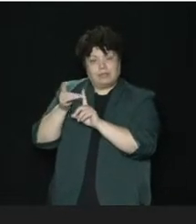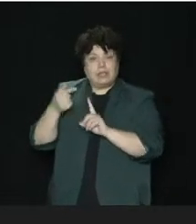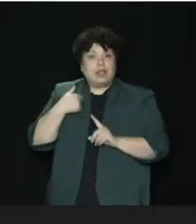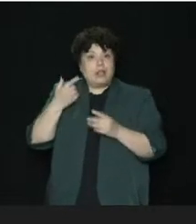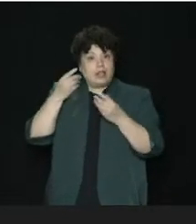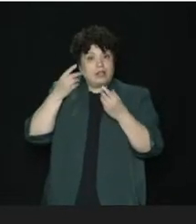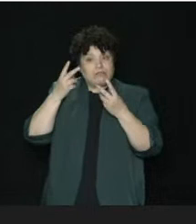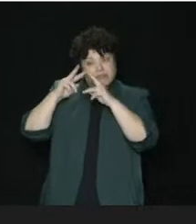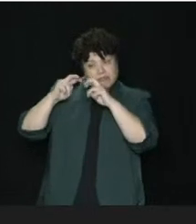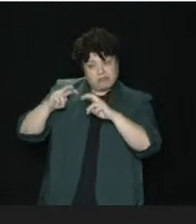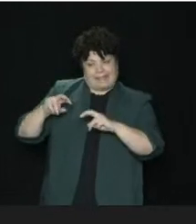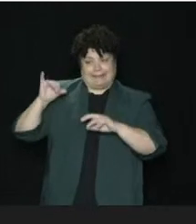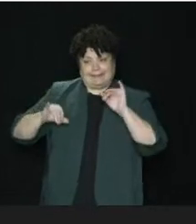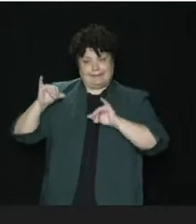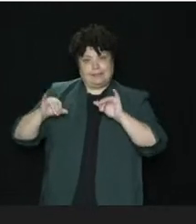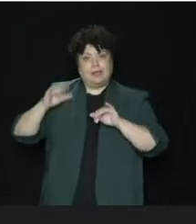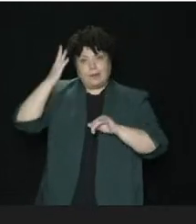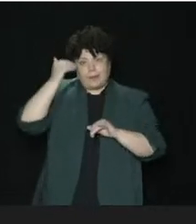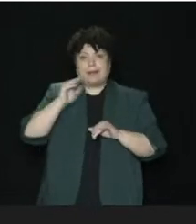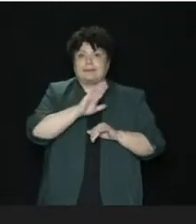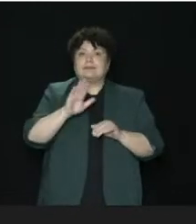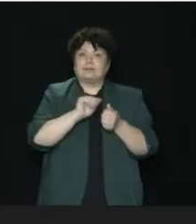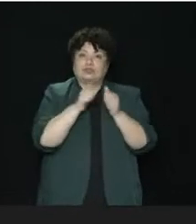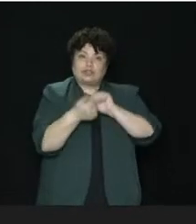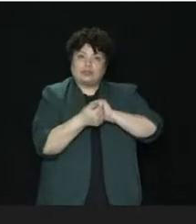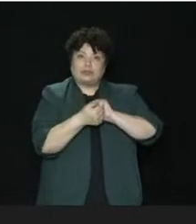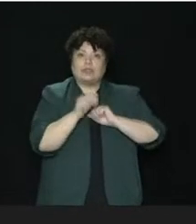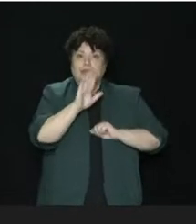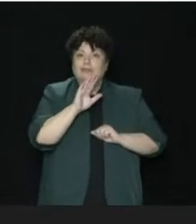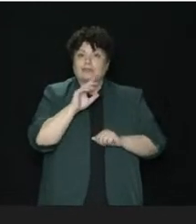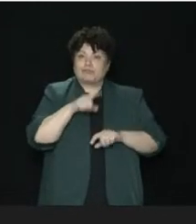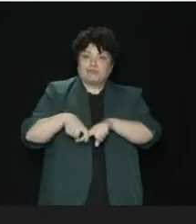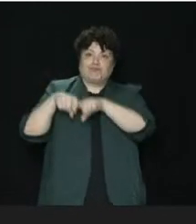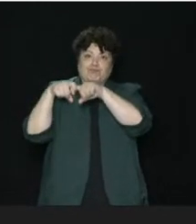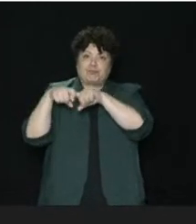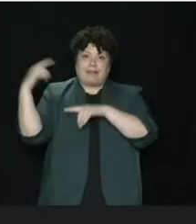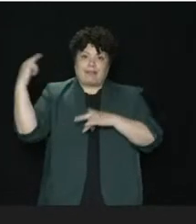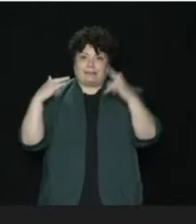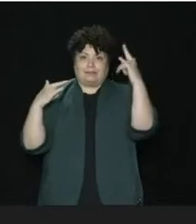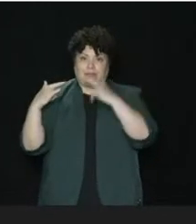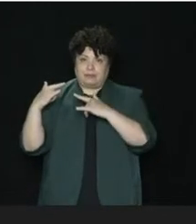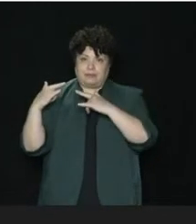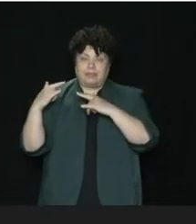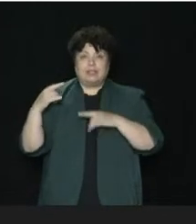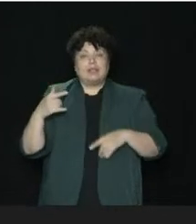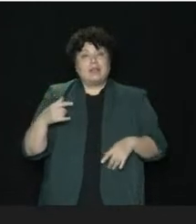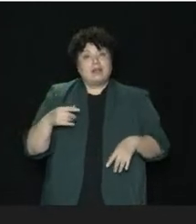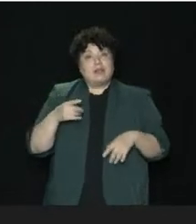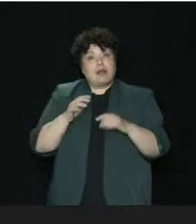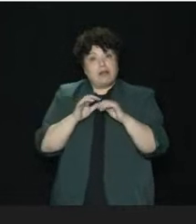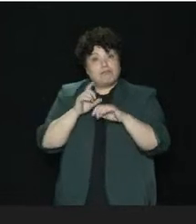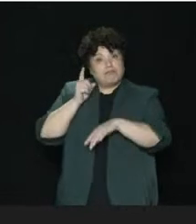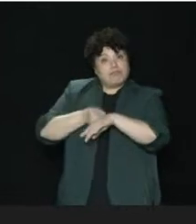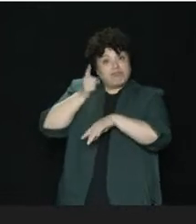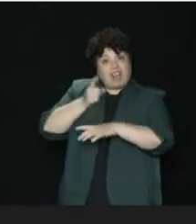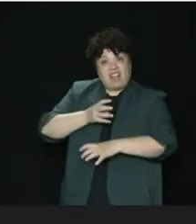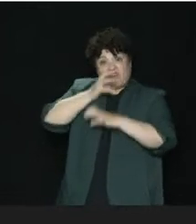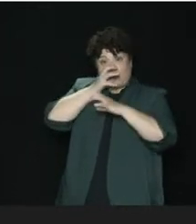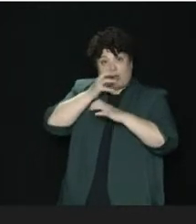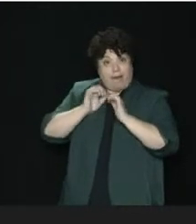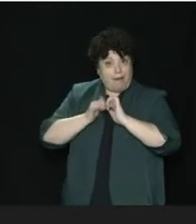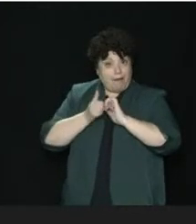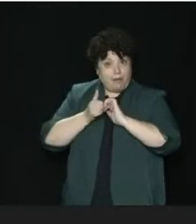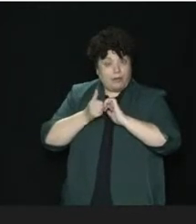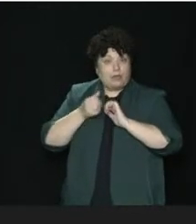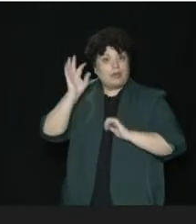able to shift our posture and suspend those direct flights. When it comes to enforcement, the federal government